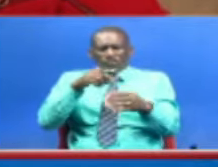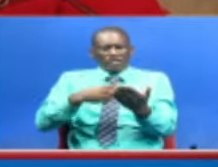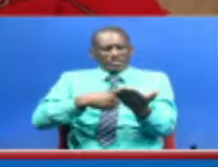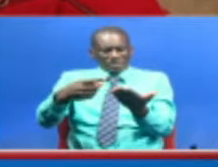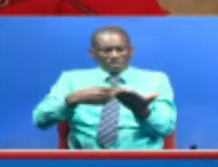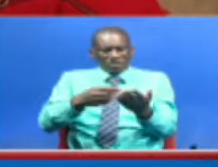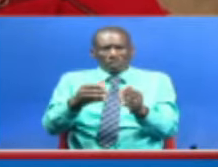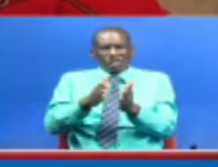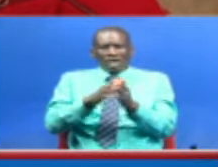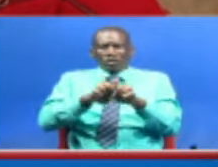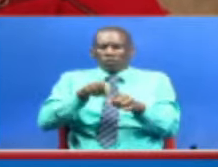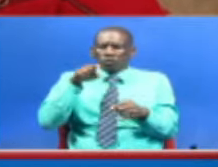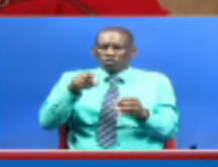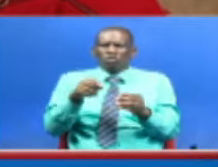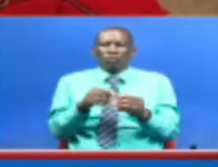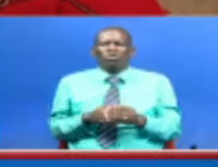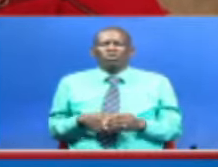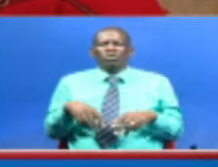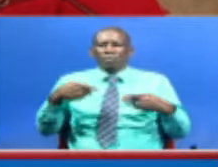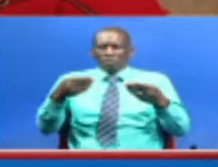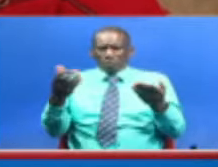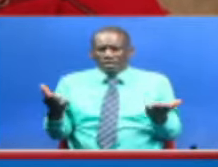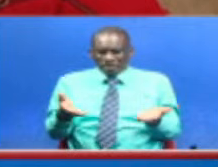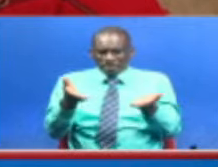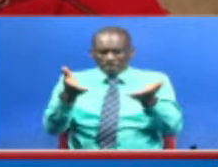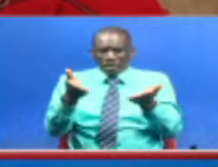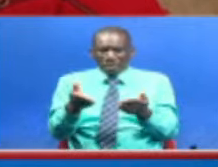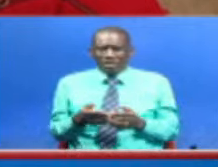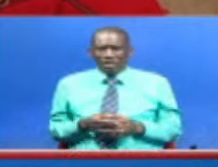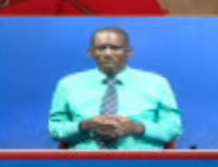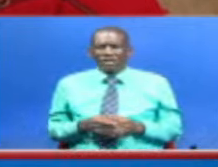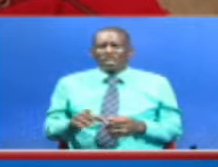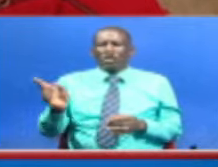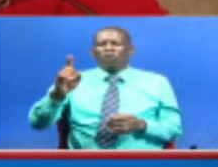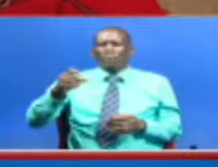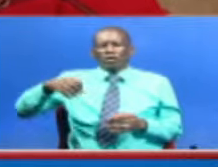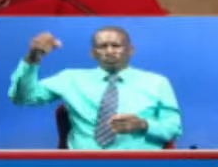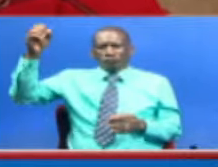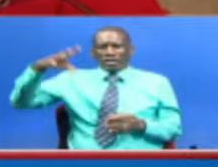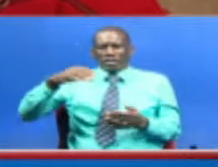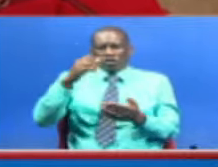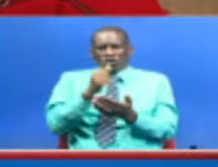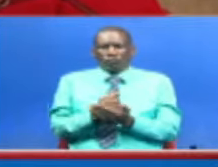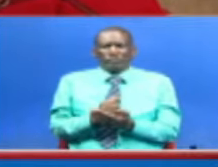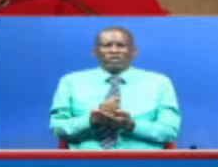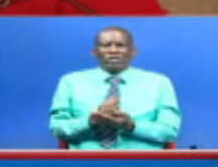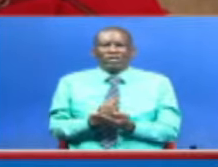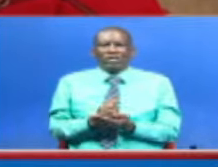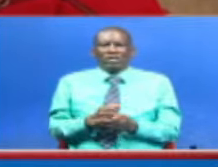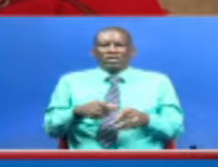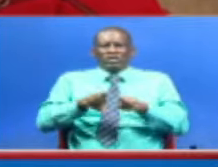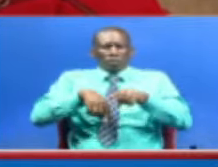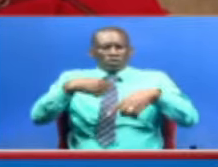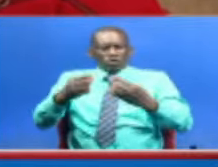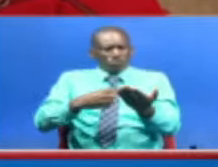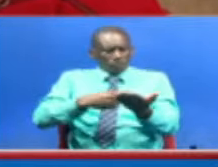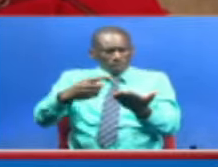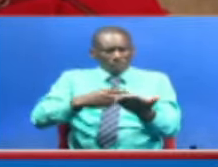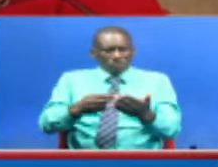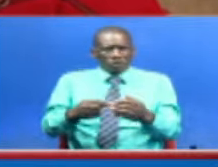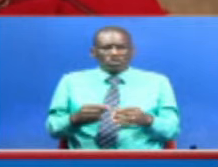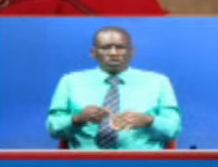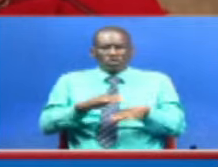as well as you, the live audience here at the Ministry of Energy headquarters. We can still continue this conversation